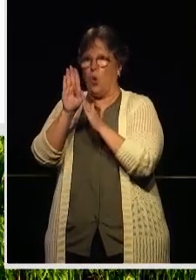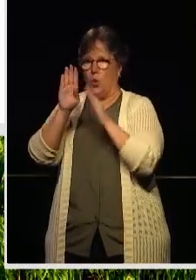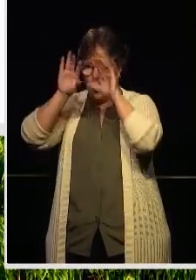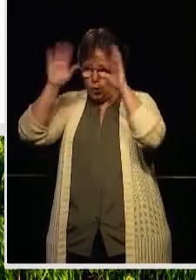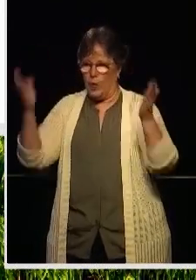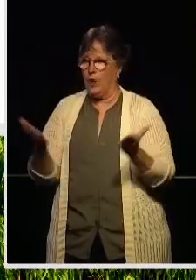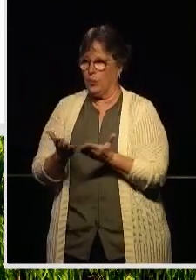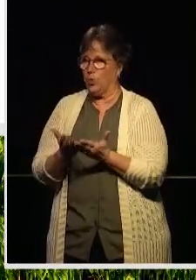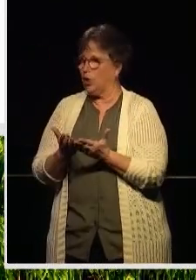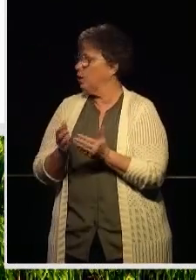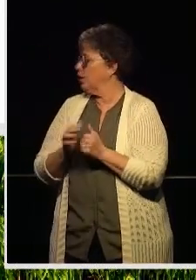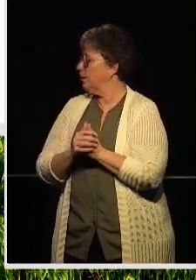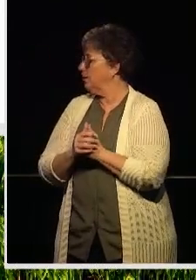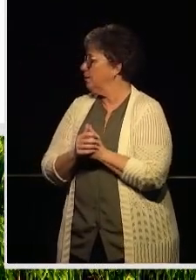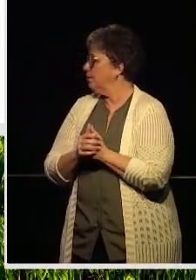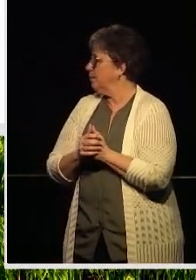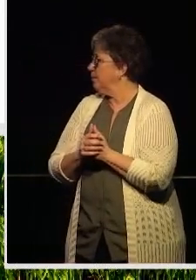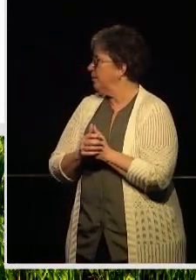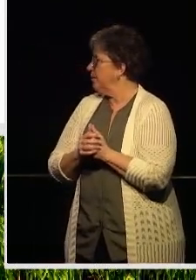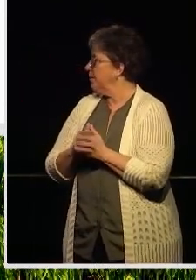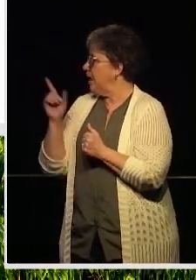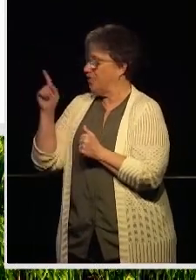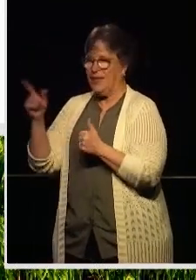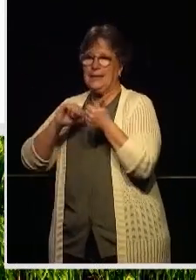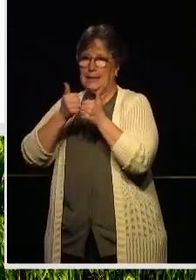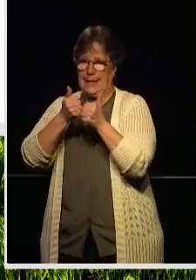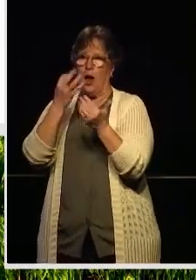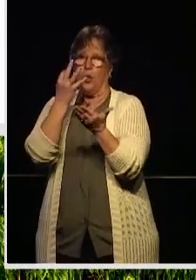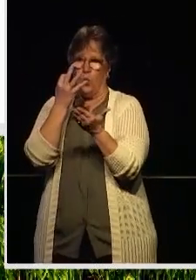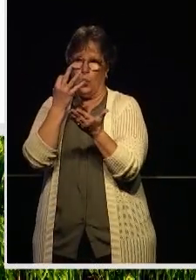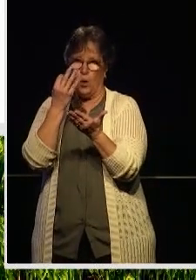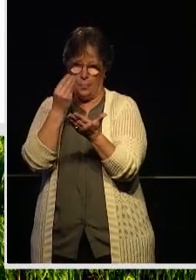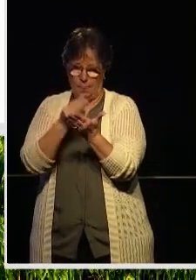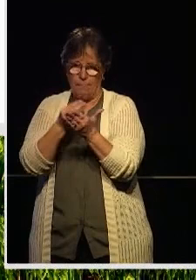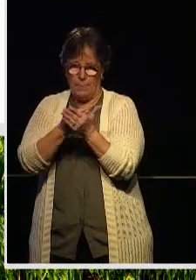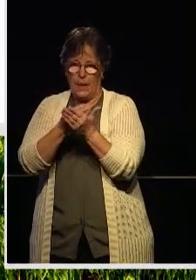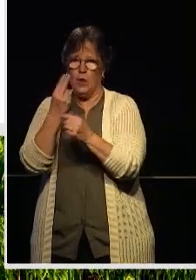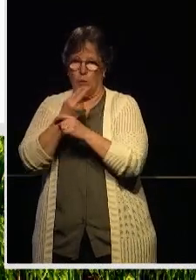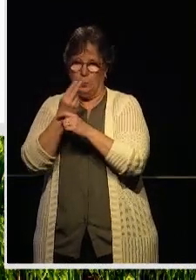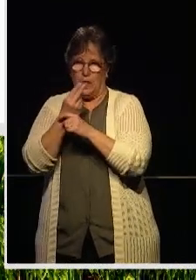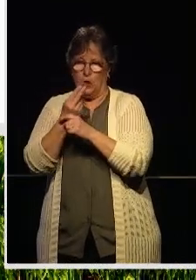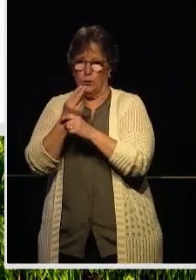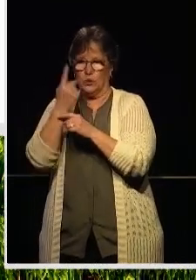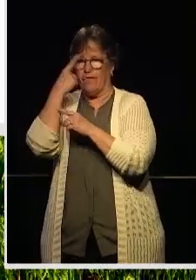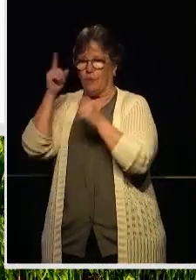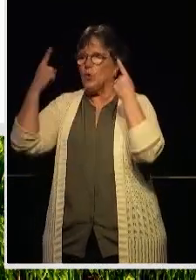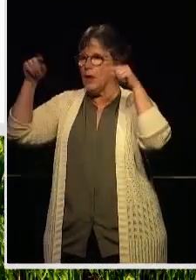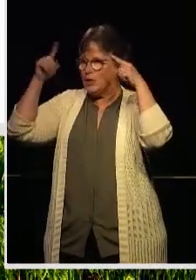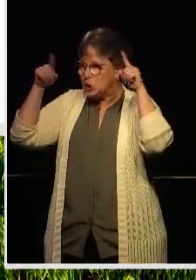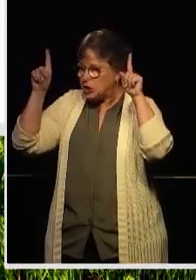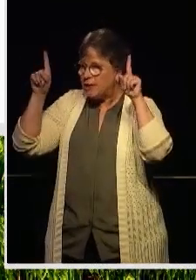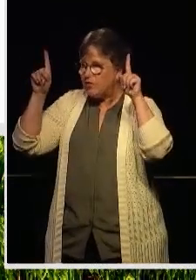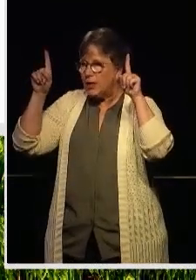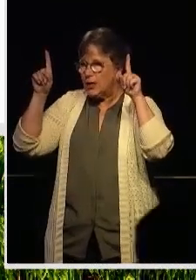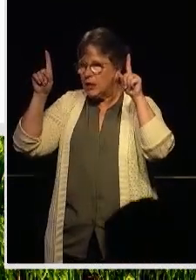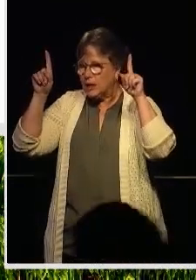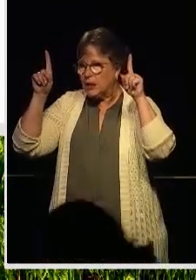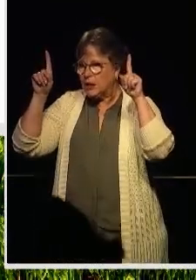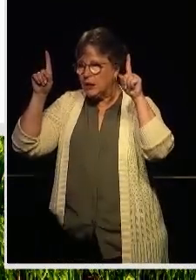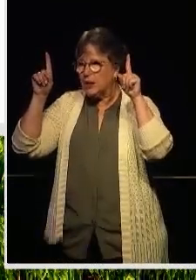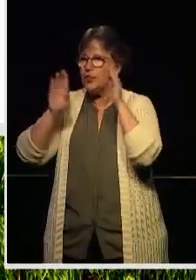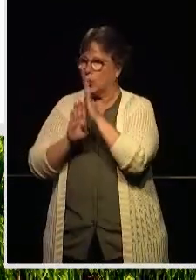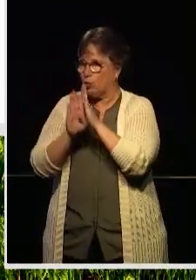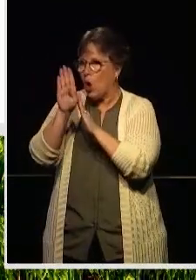This is a split of how the funds will be used for achieving the commercial growth and